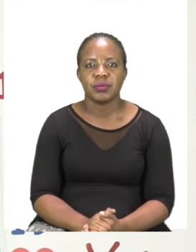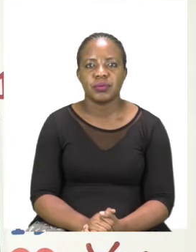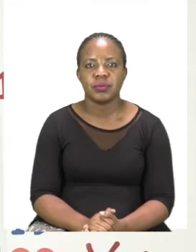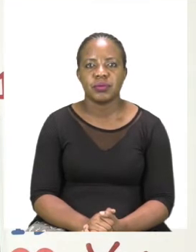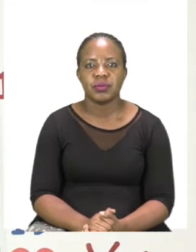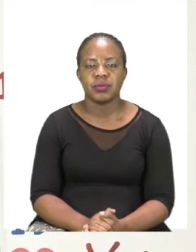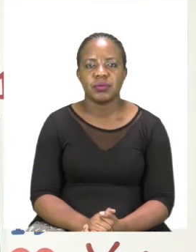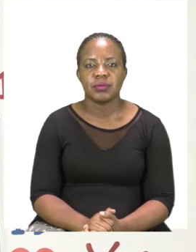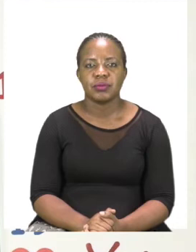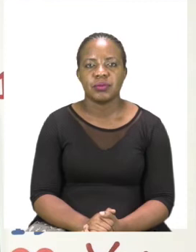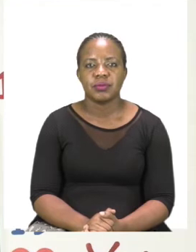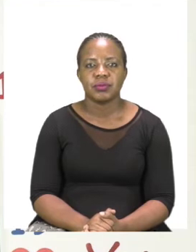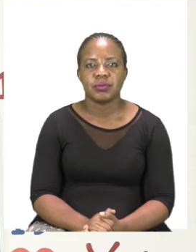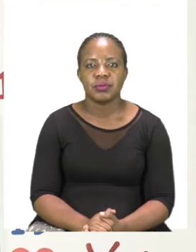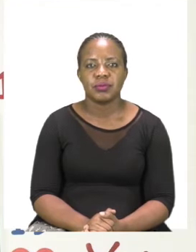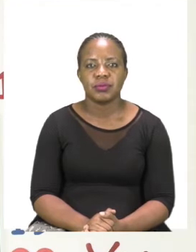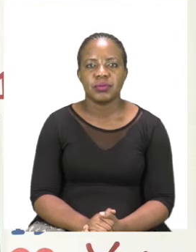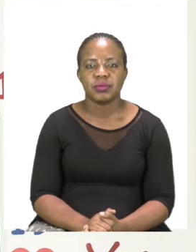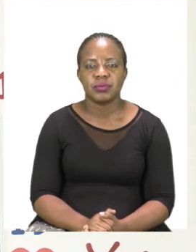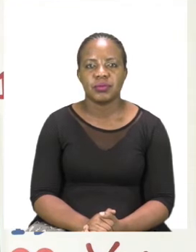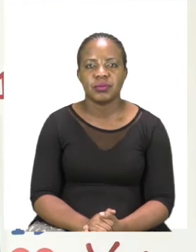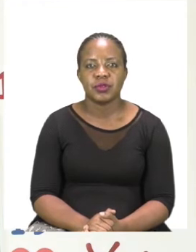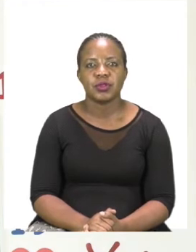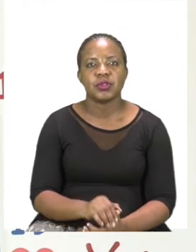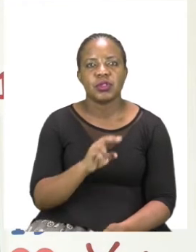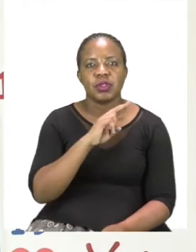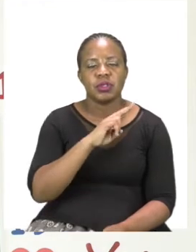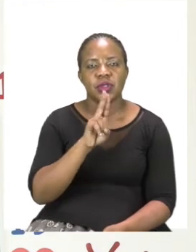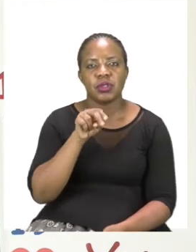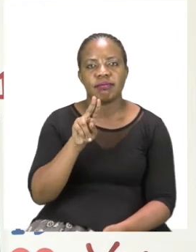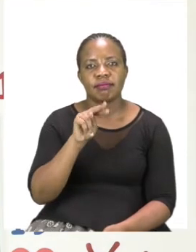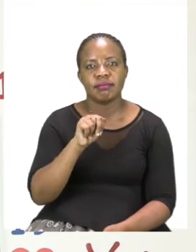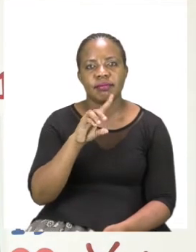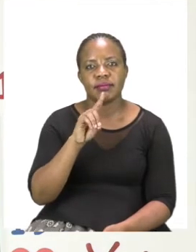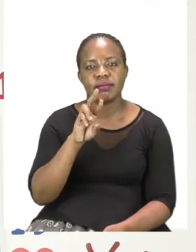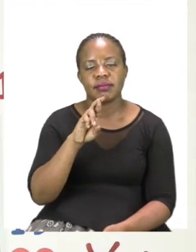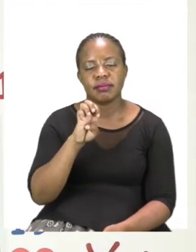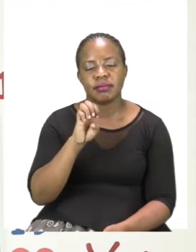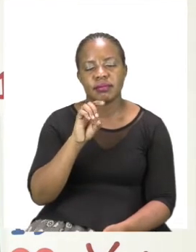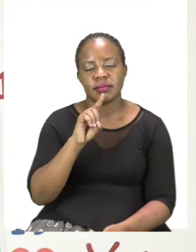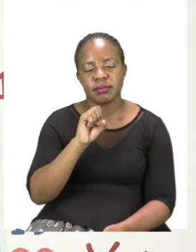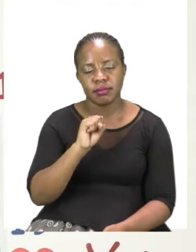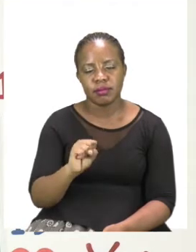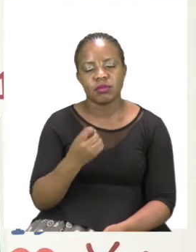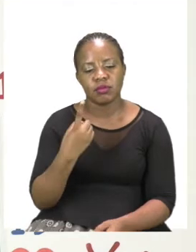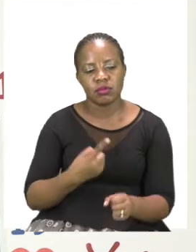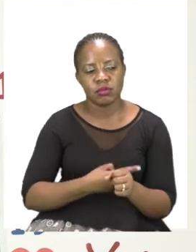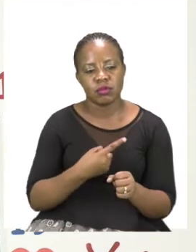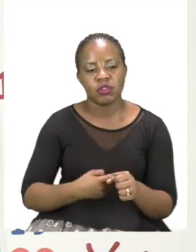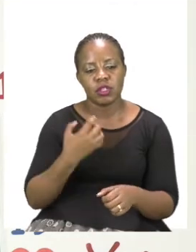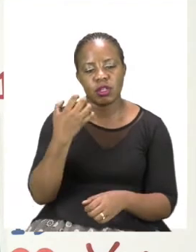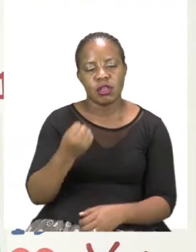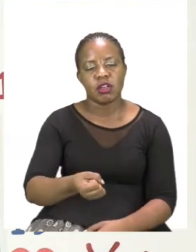a 0. Add another 0. The next number that we're going to look at here